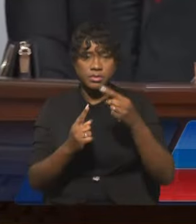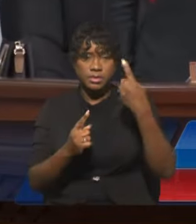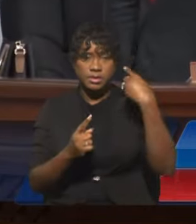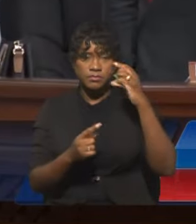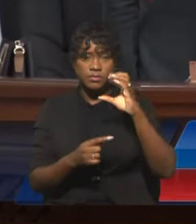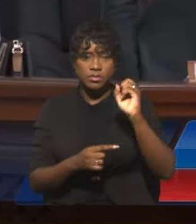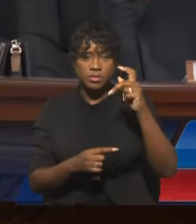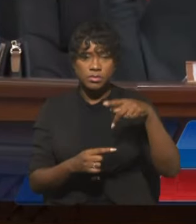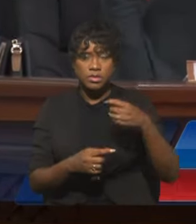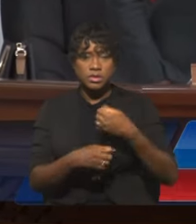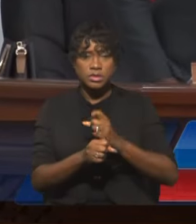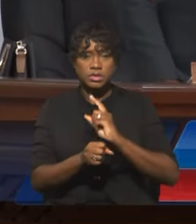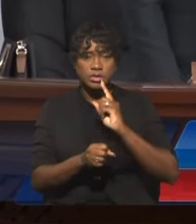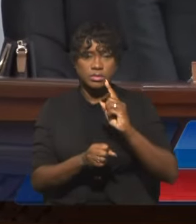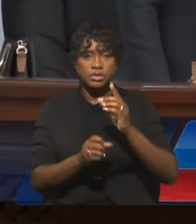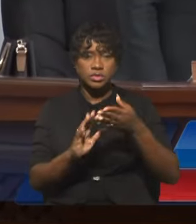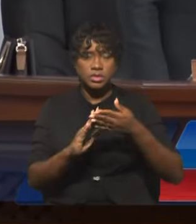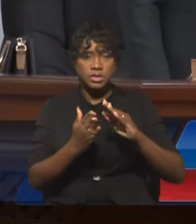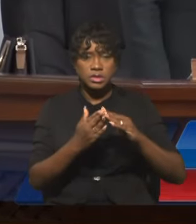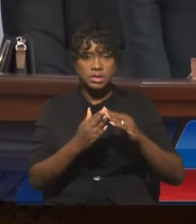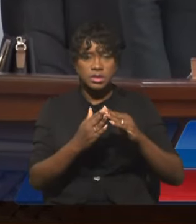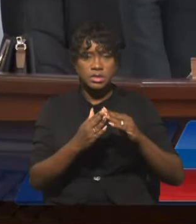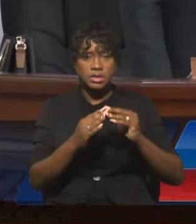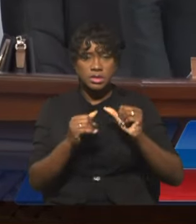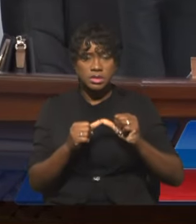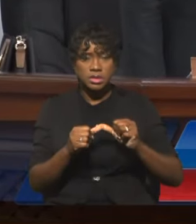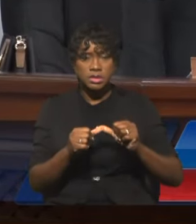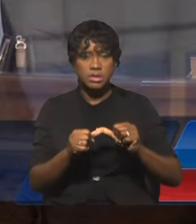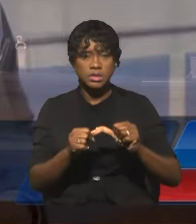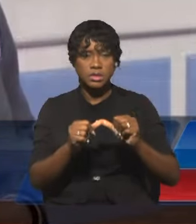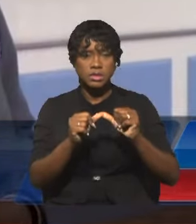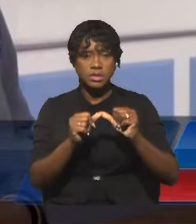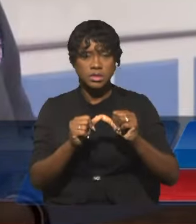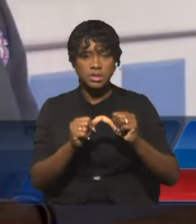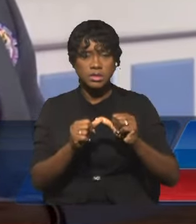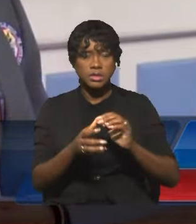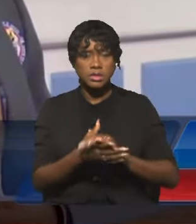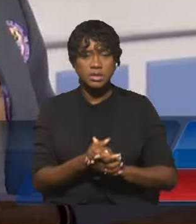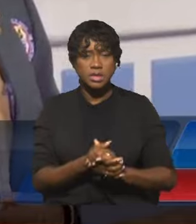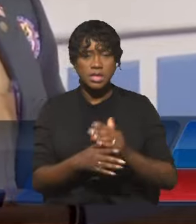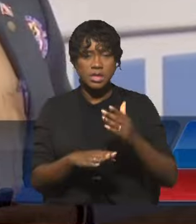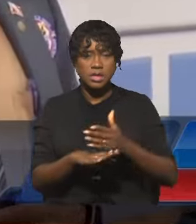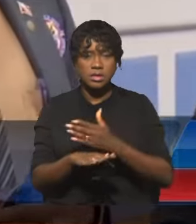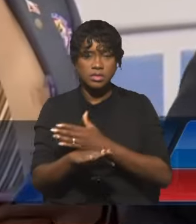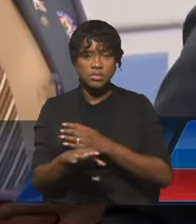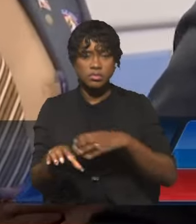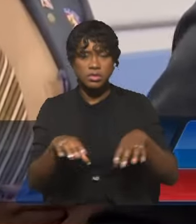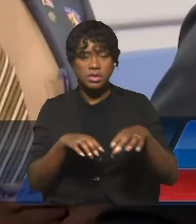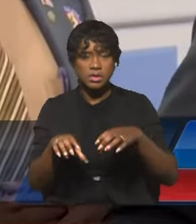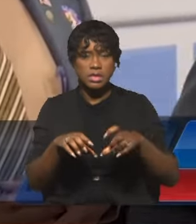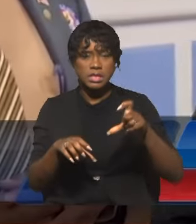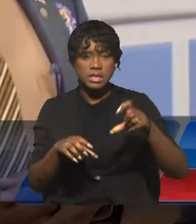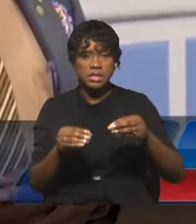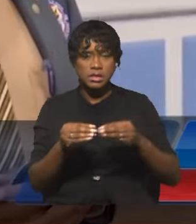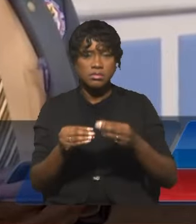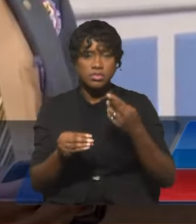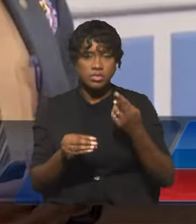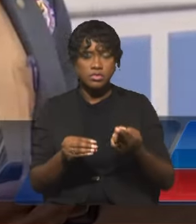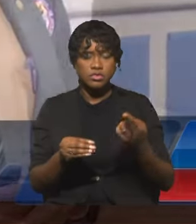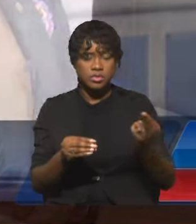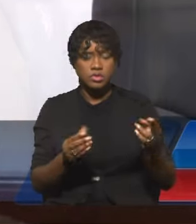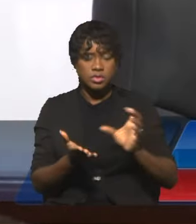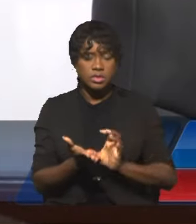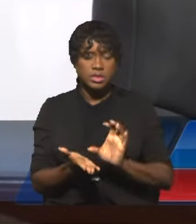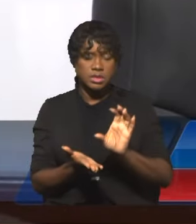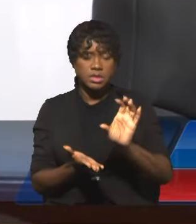corporation to ensure the city is maintained. He said, during a period of increased activities, additional resources will be allocated